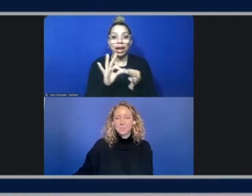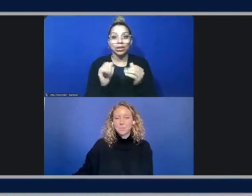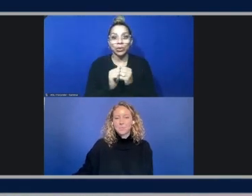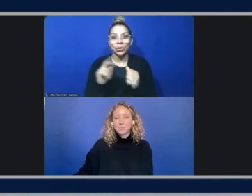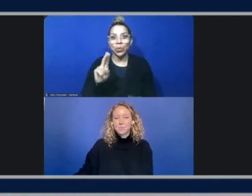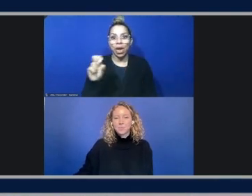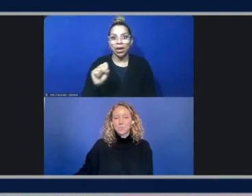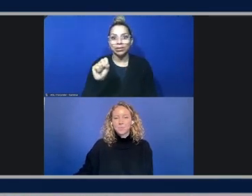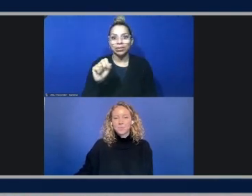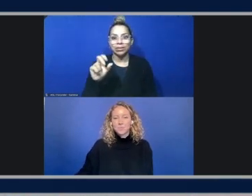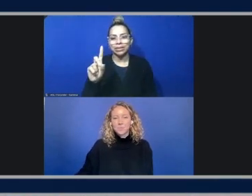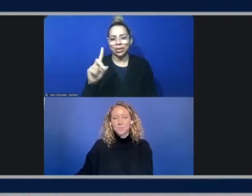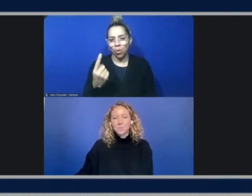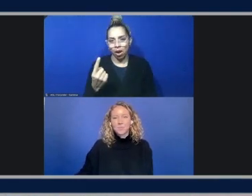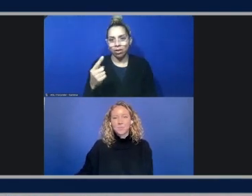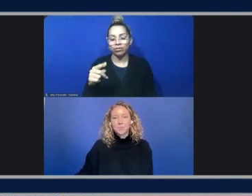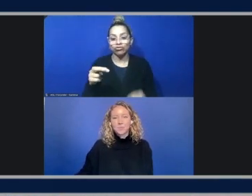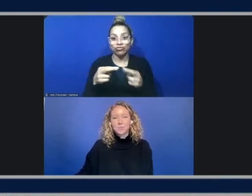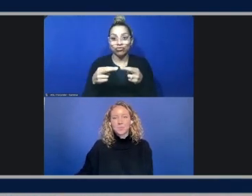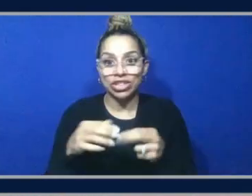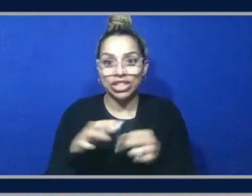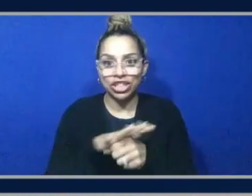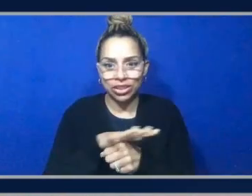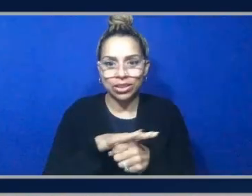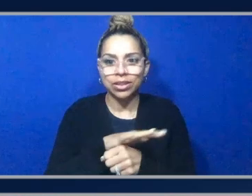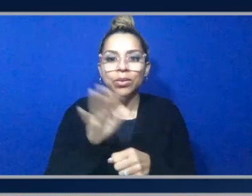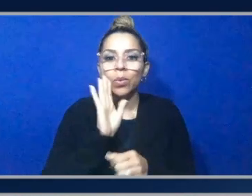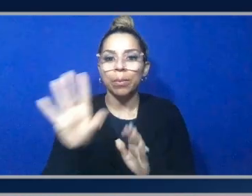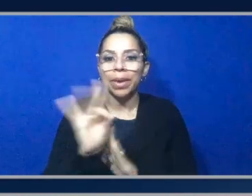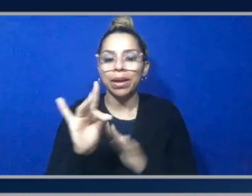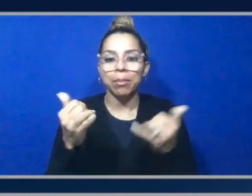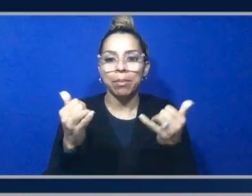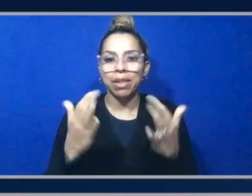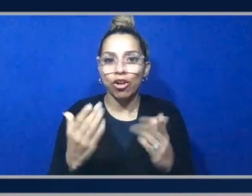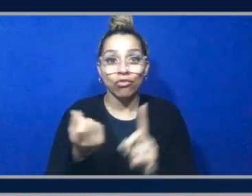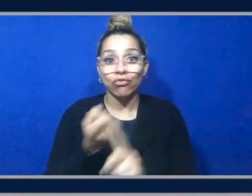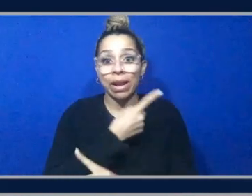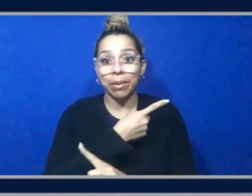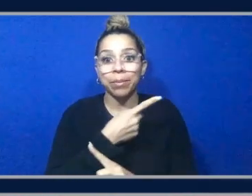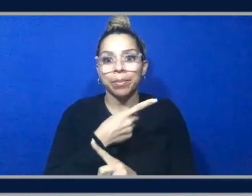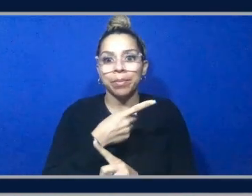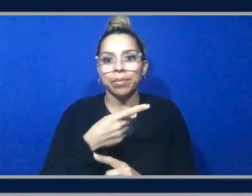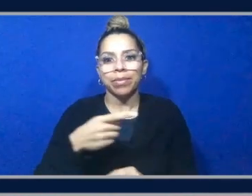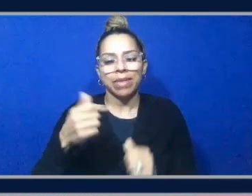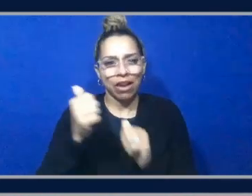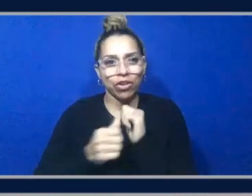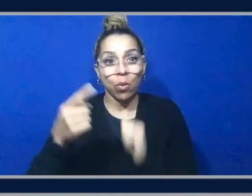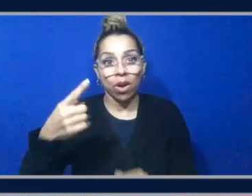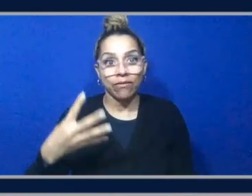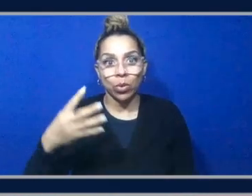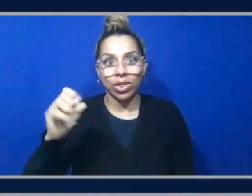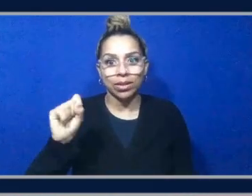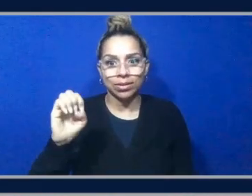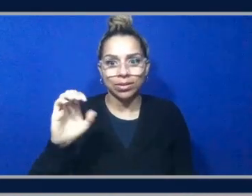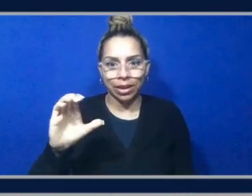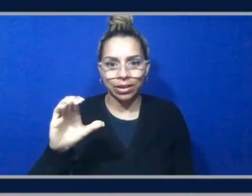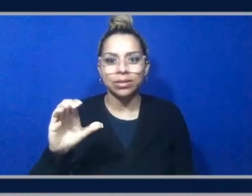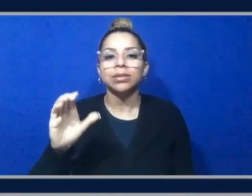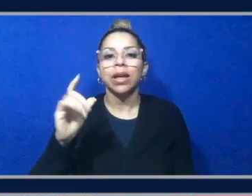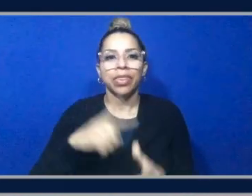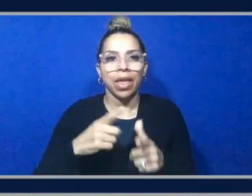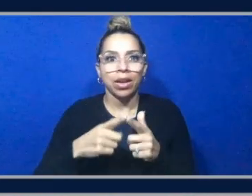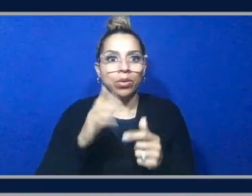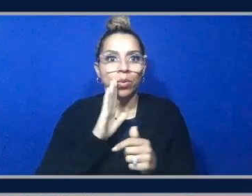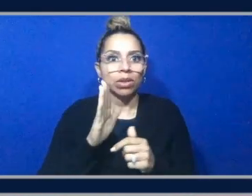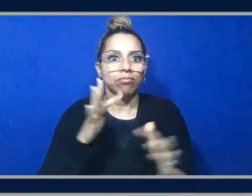like the game loop runs. We pick a player at random every quarter of a second, and then update the points, right? Okay. And then I have the same application. I'm gonna